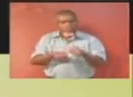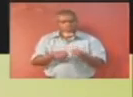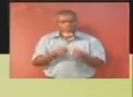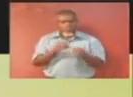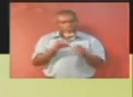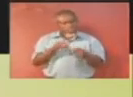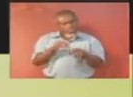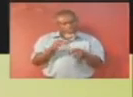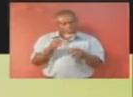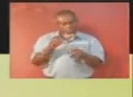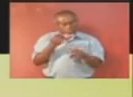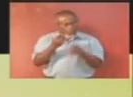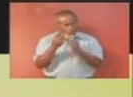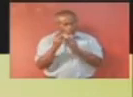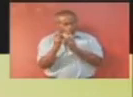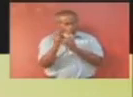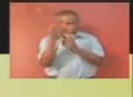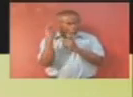in March,